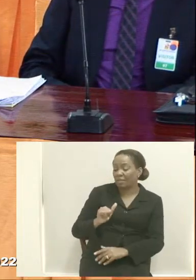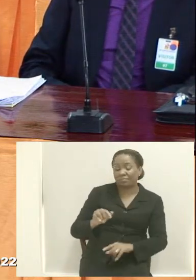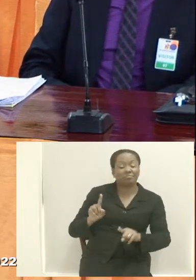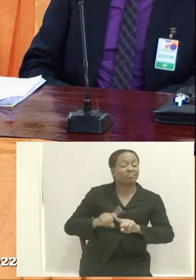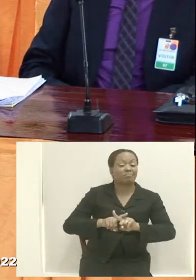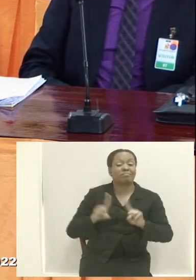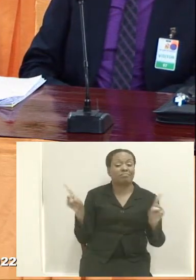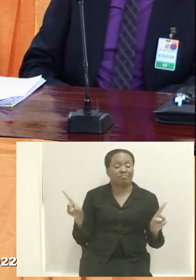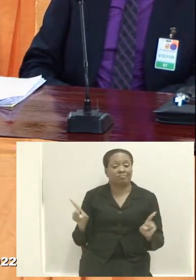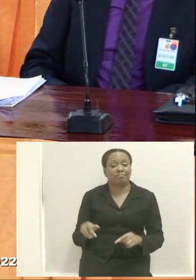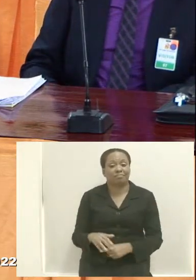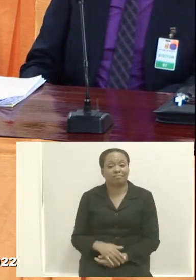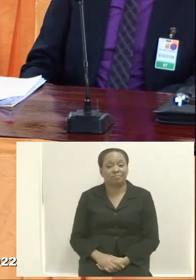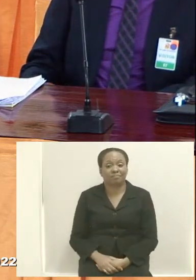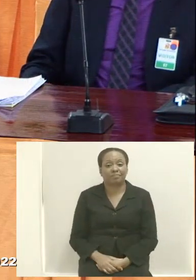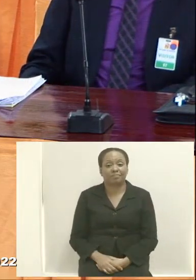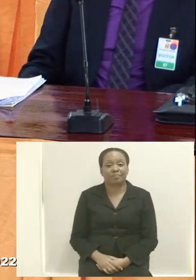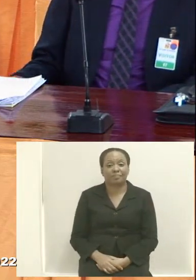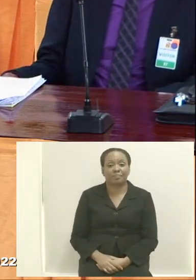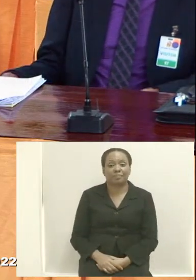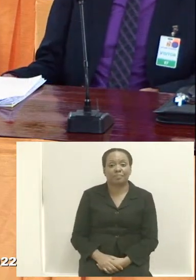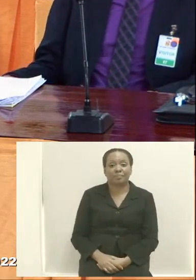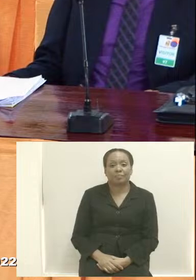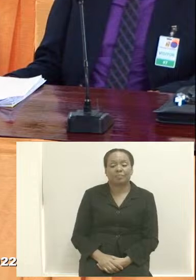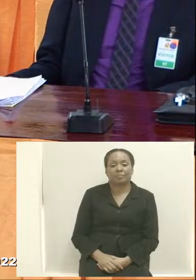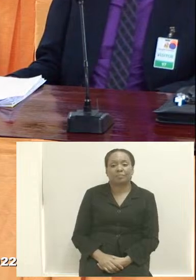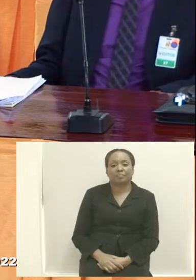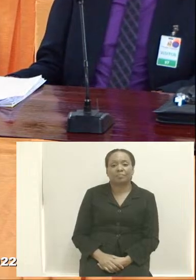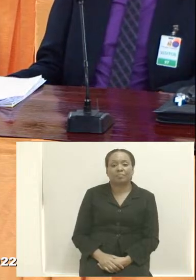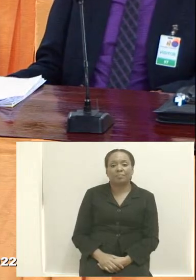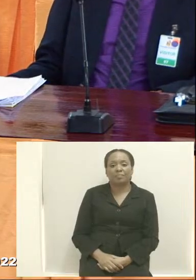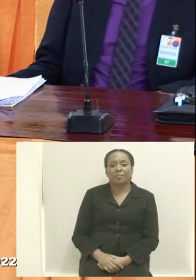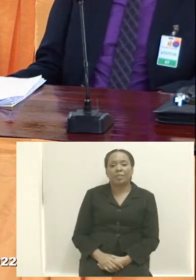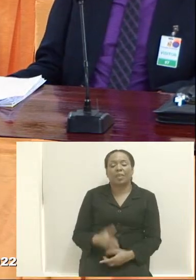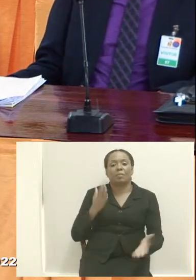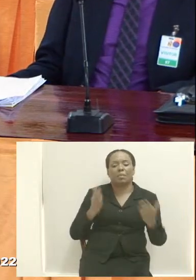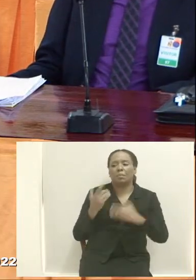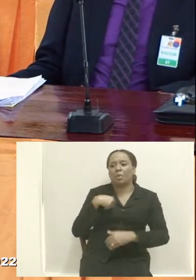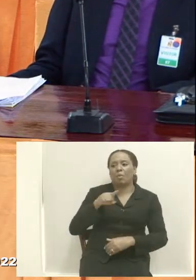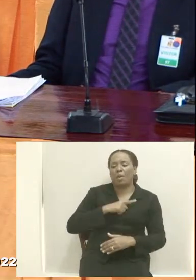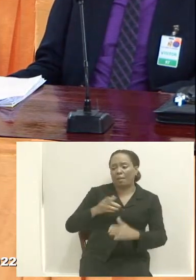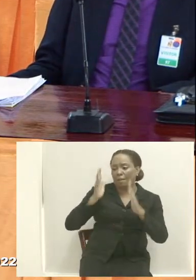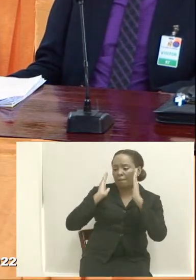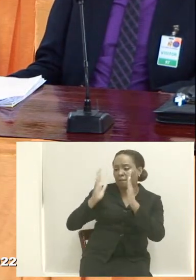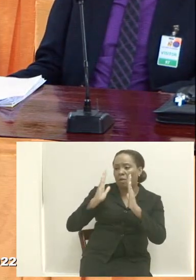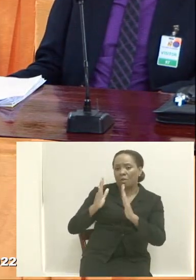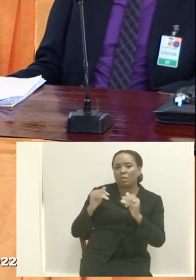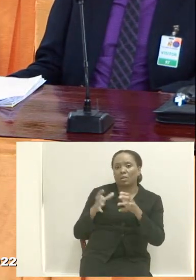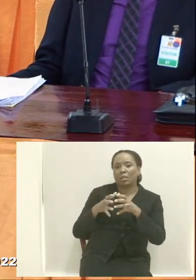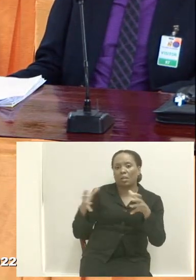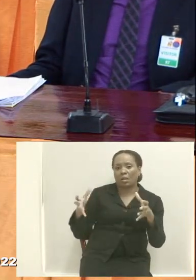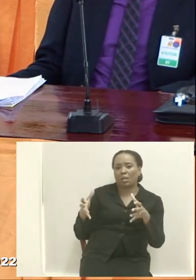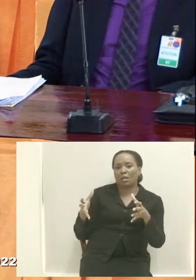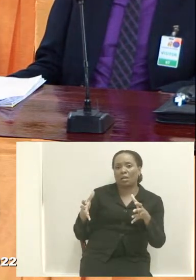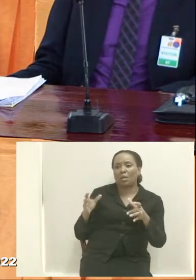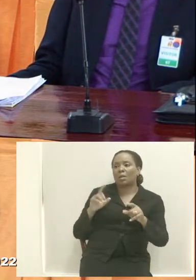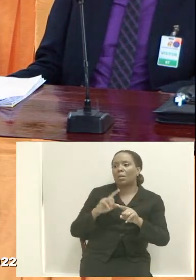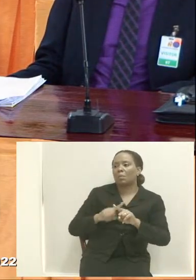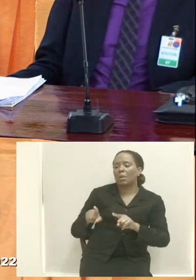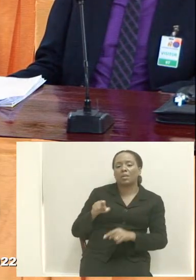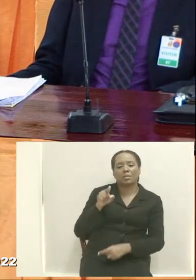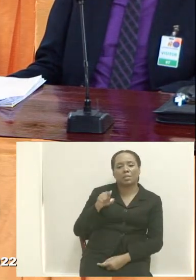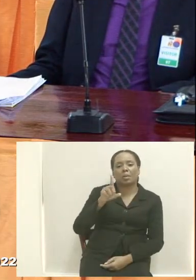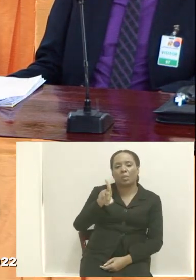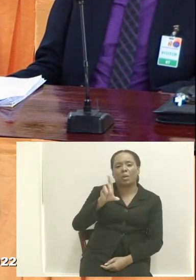so much effort into it. But the reality is, ma'am, that the Honourable Member is 100% right. And I think that